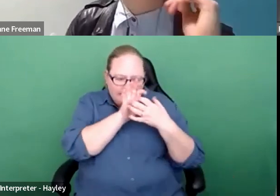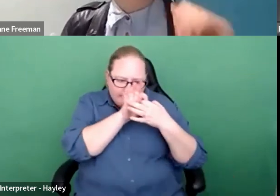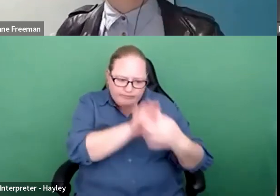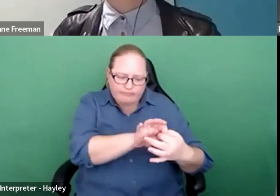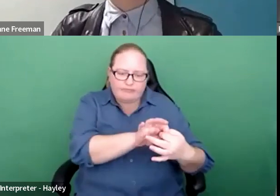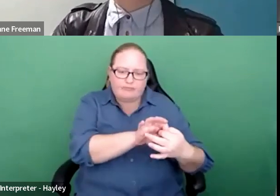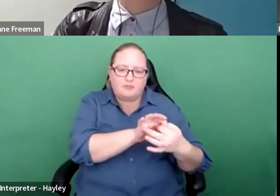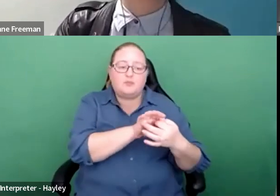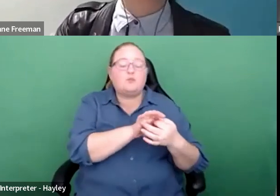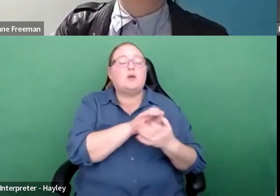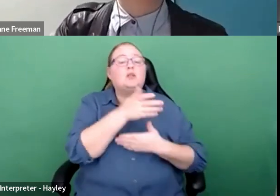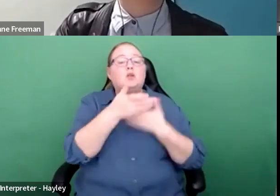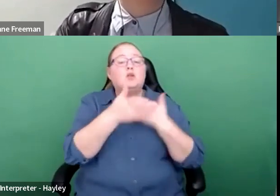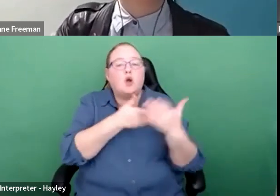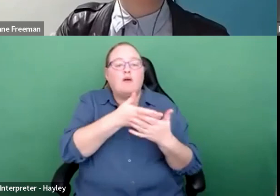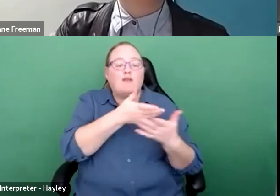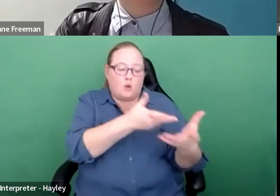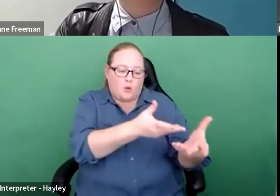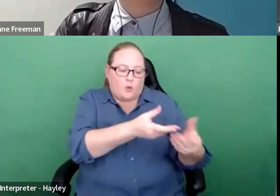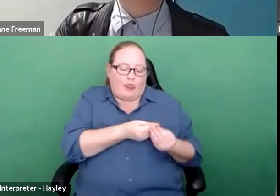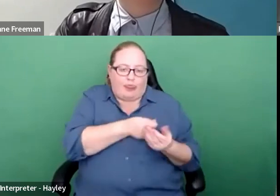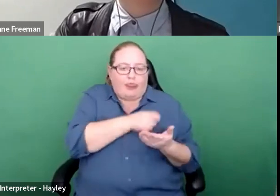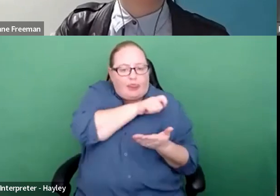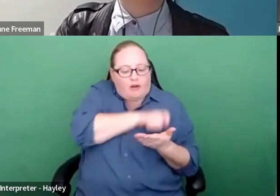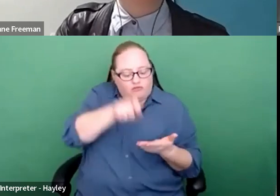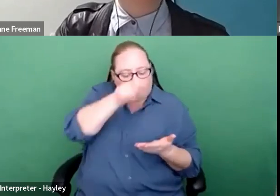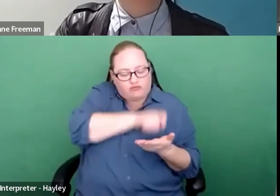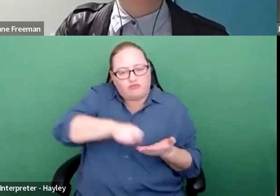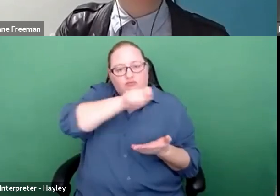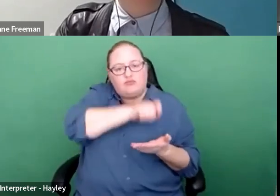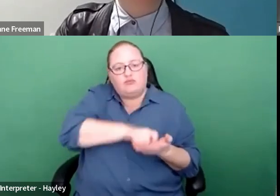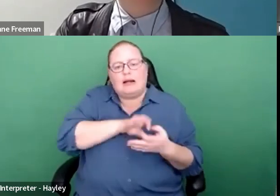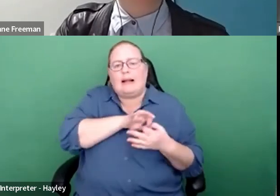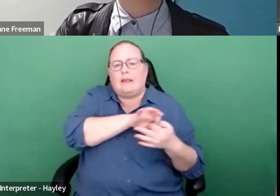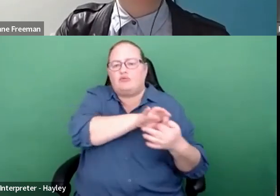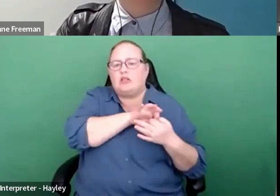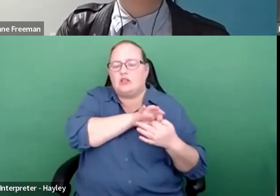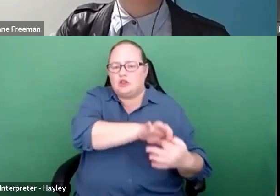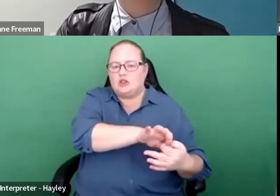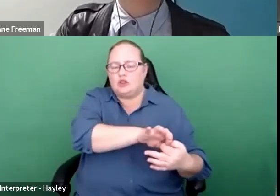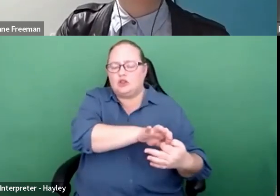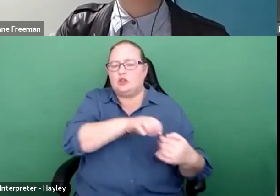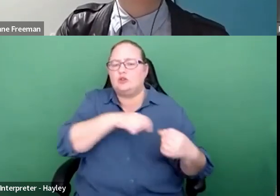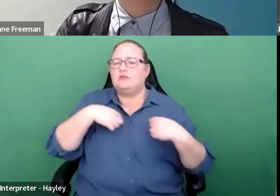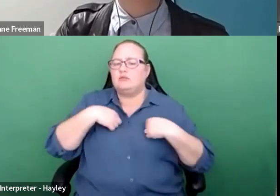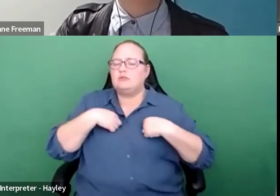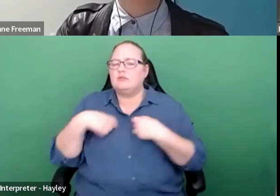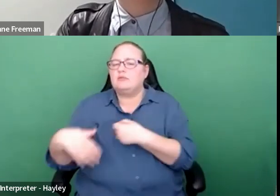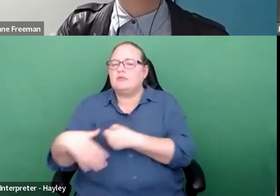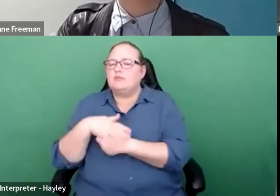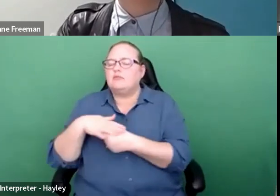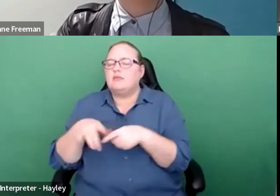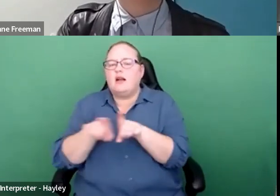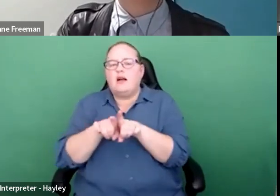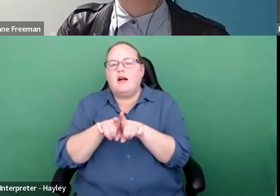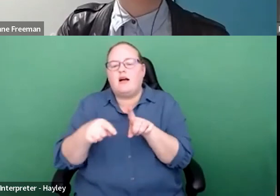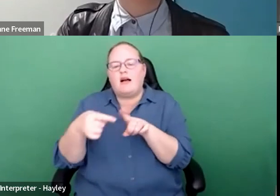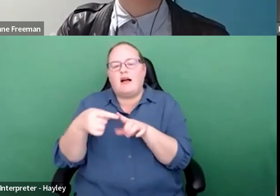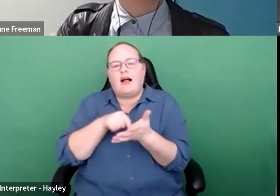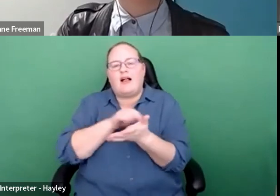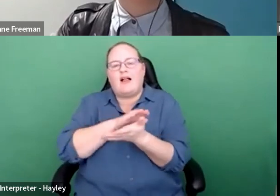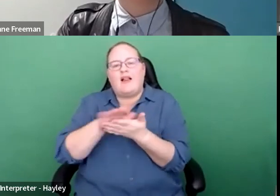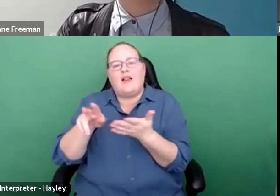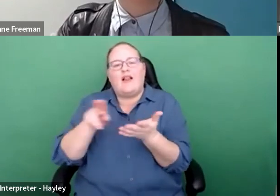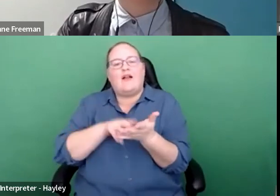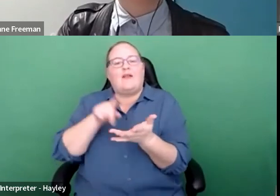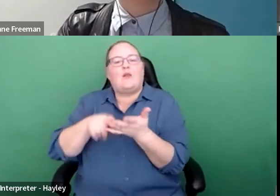collective collaborative project of writing a story, especially because what I do is kind of ethnofiction. So it's something where we're actually making up